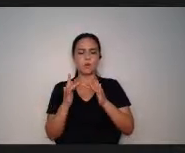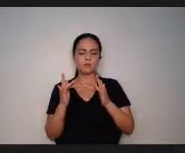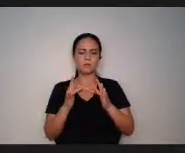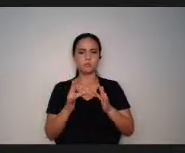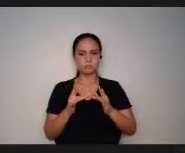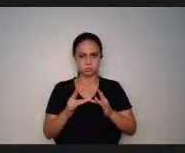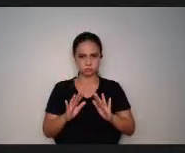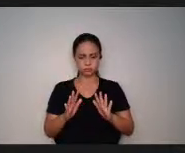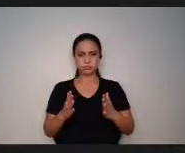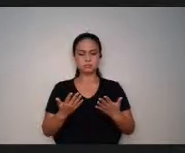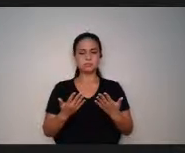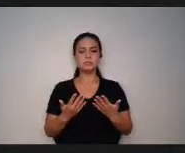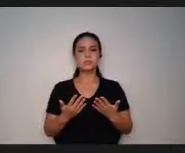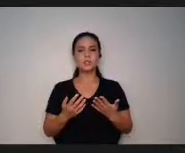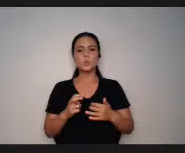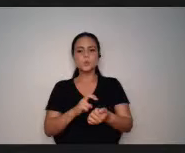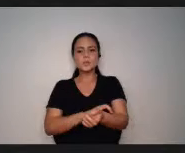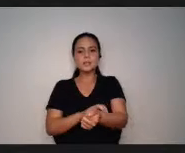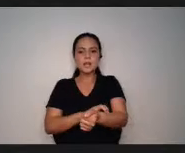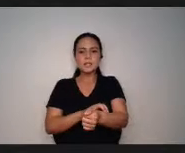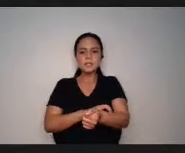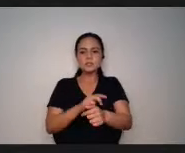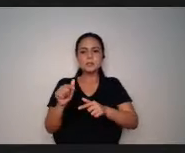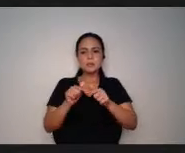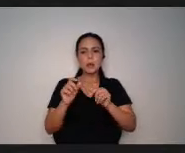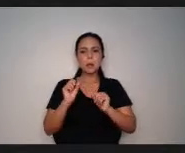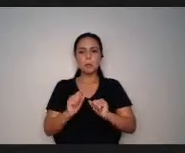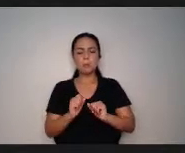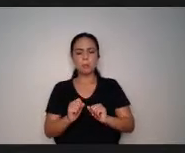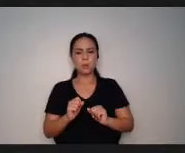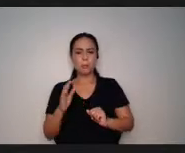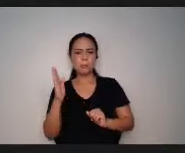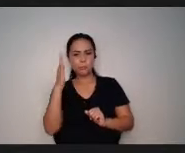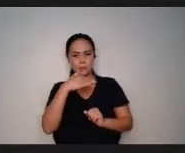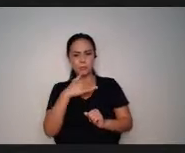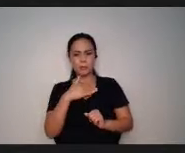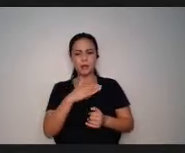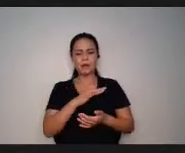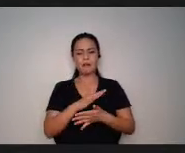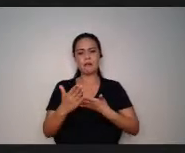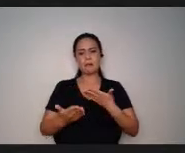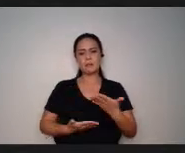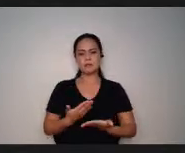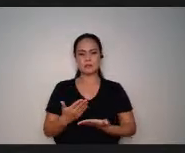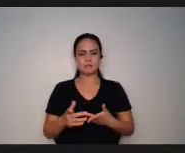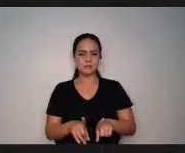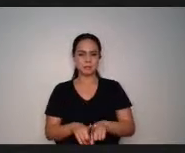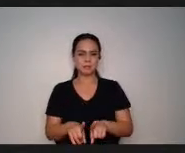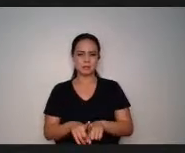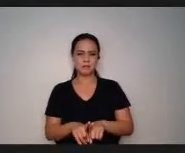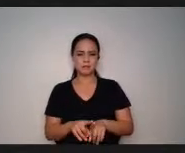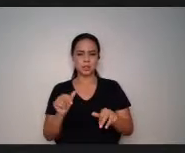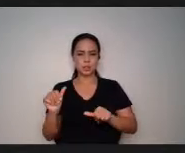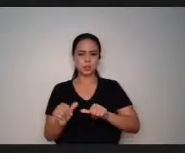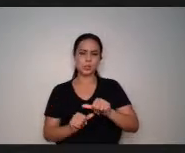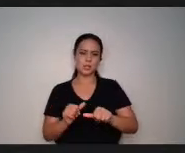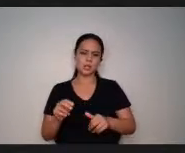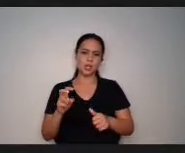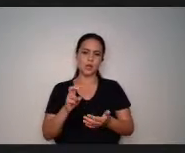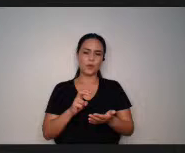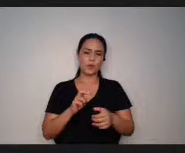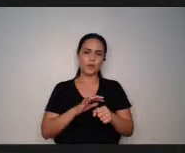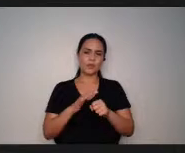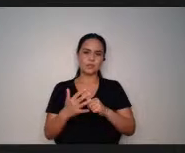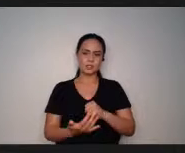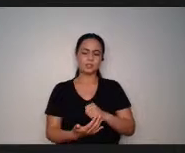contribute to the comorbidities that we know, for example, make COVID-19 a more severe illness. The